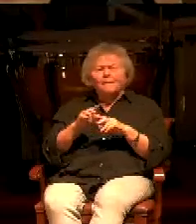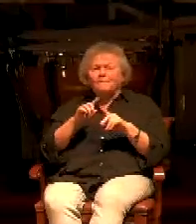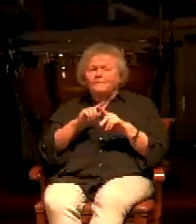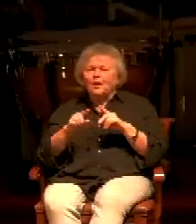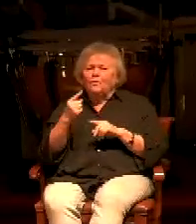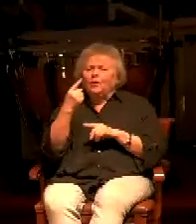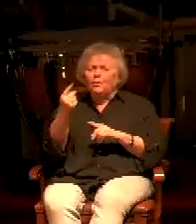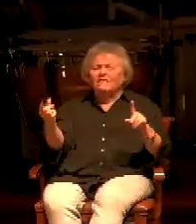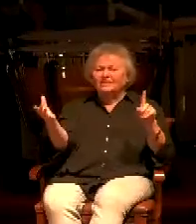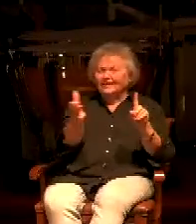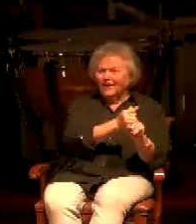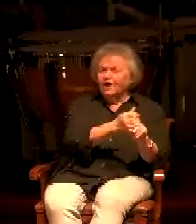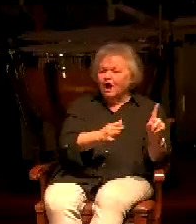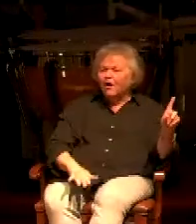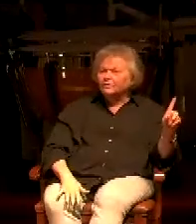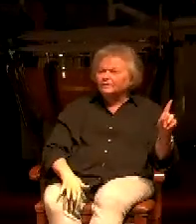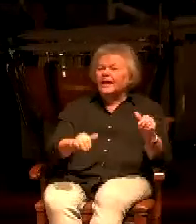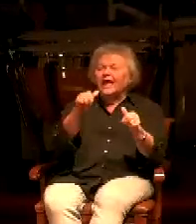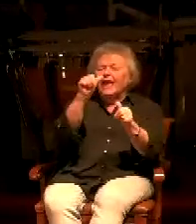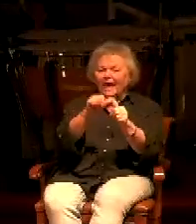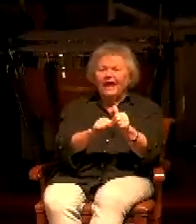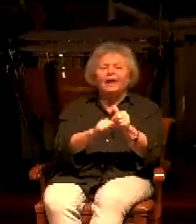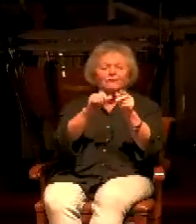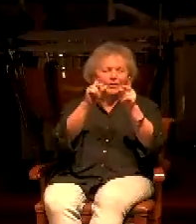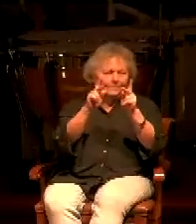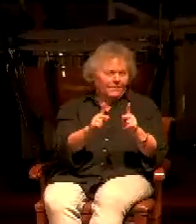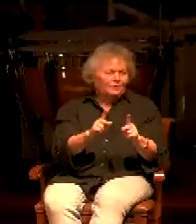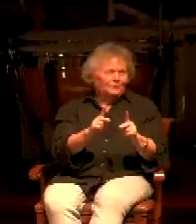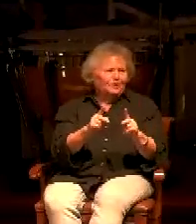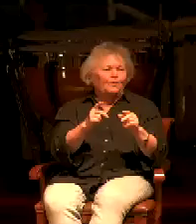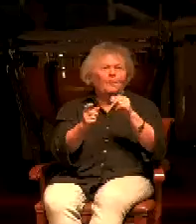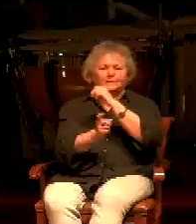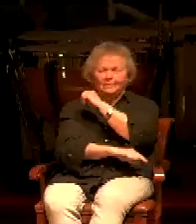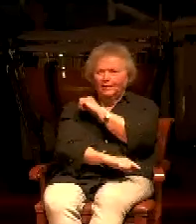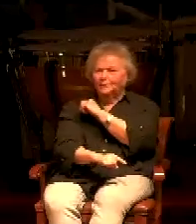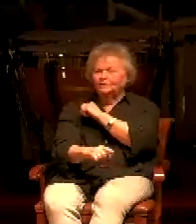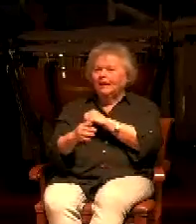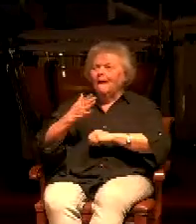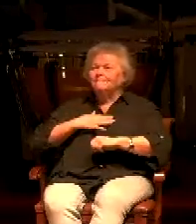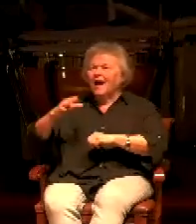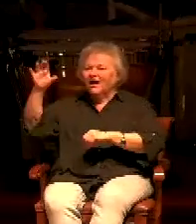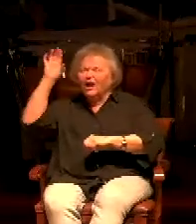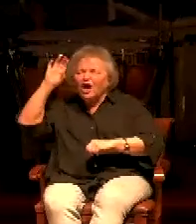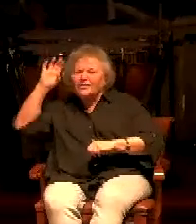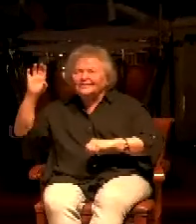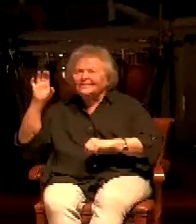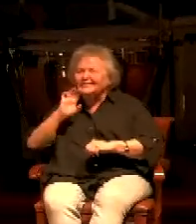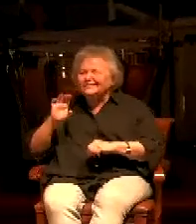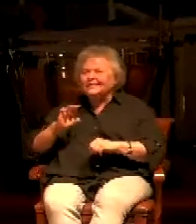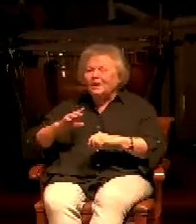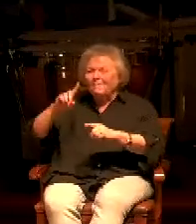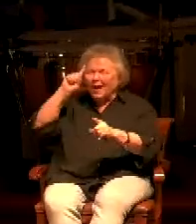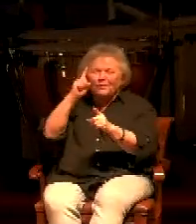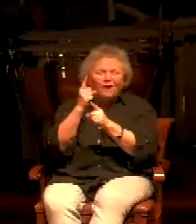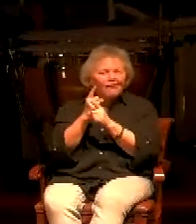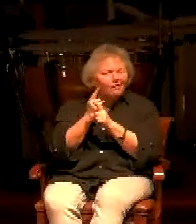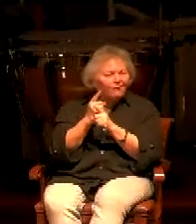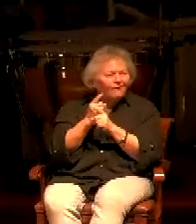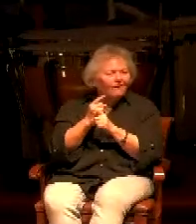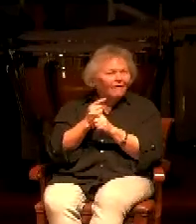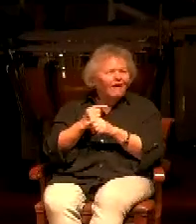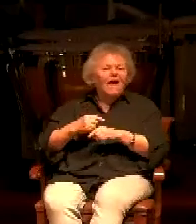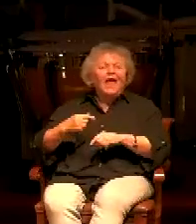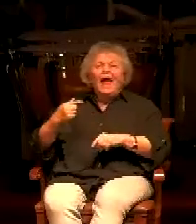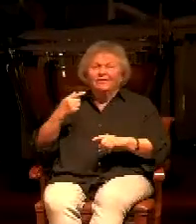of us got caught, everybody went down. We would rat and snitch in a heartbeat. If I got to take the